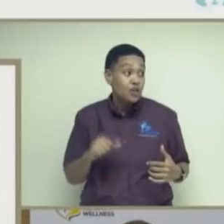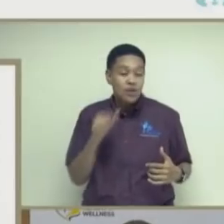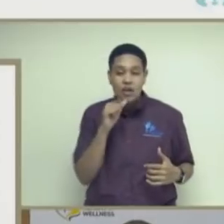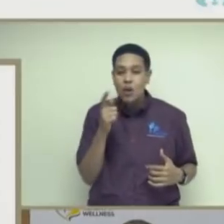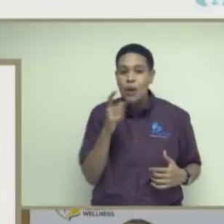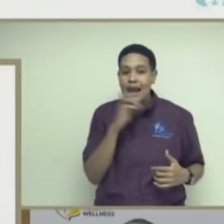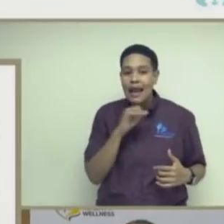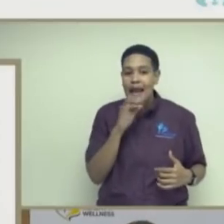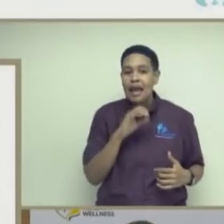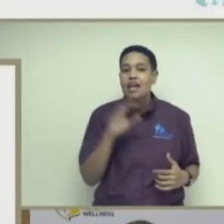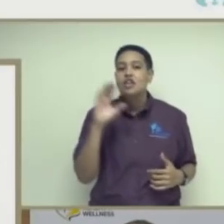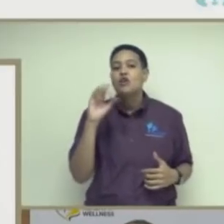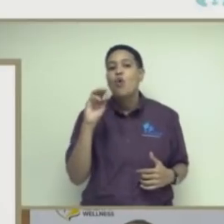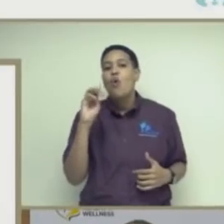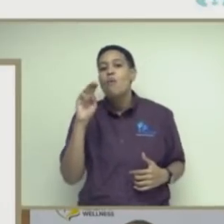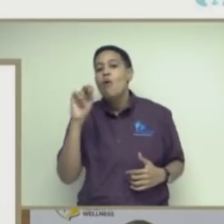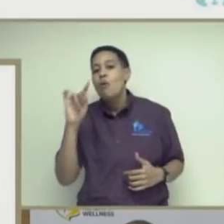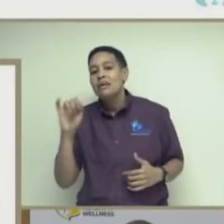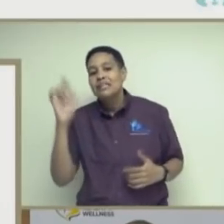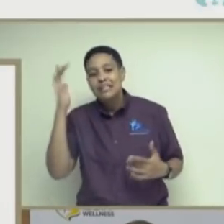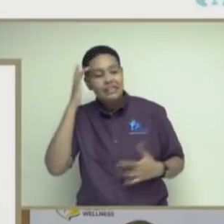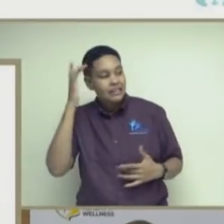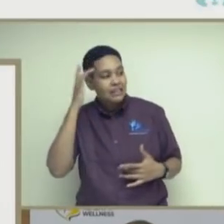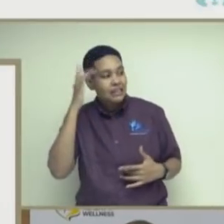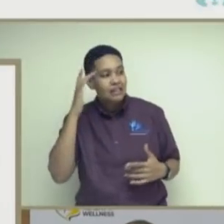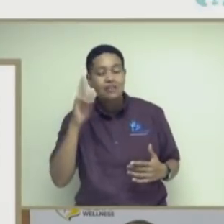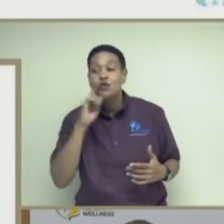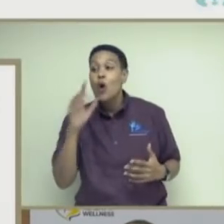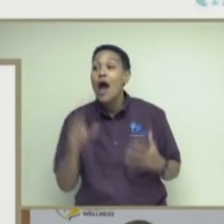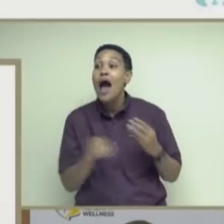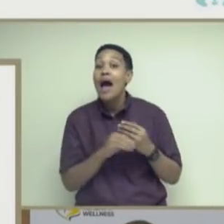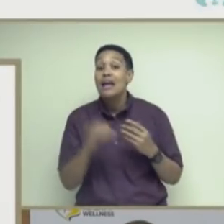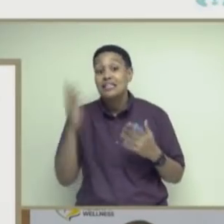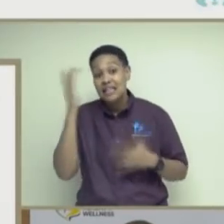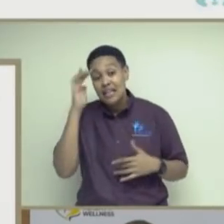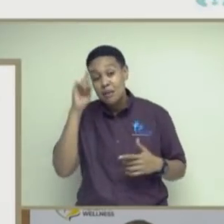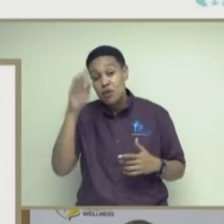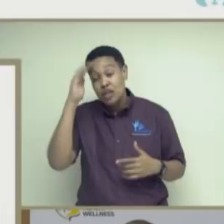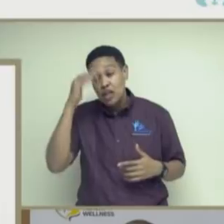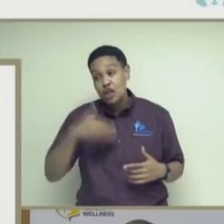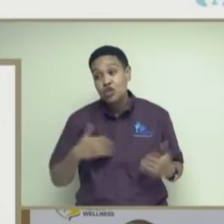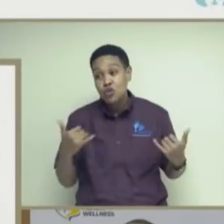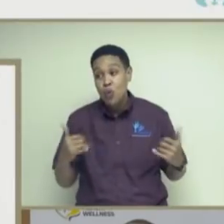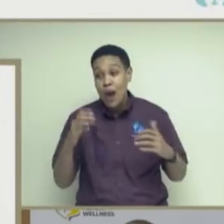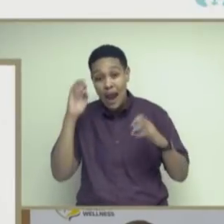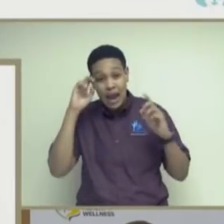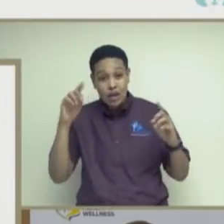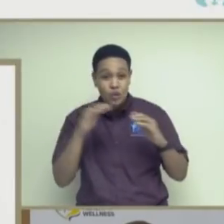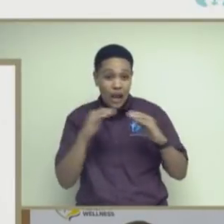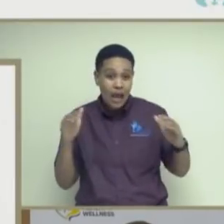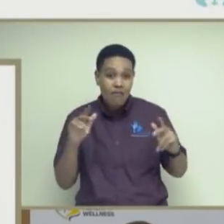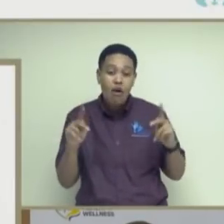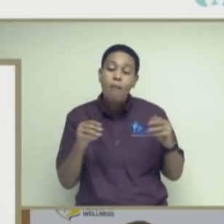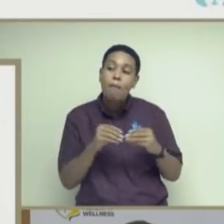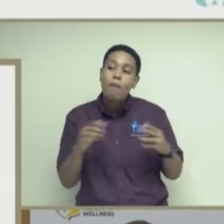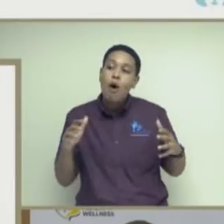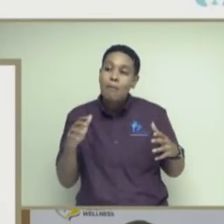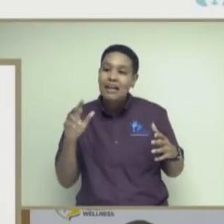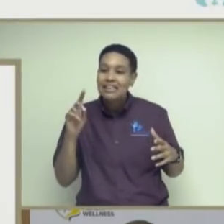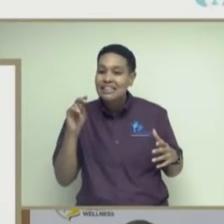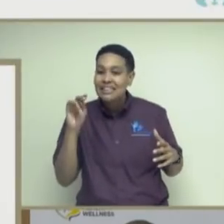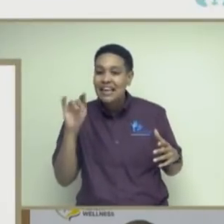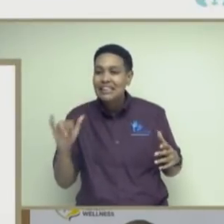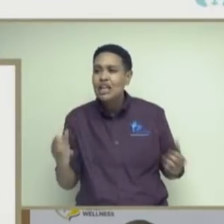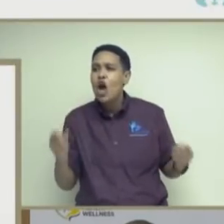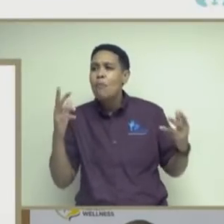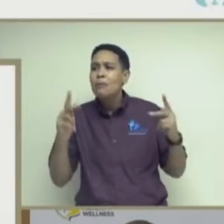sickness or chronic illness, but you introduce now education level, population density, how many